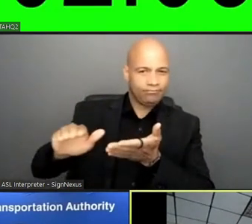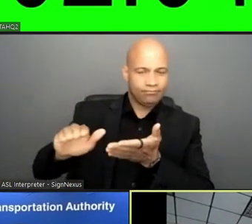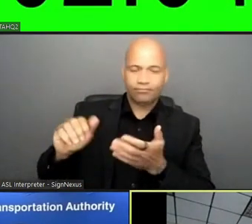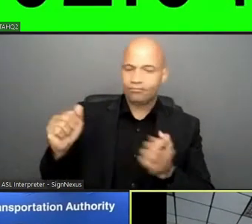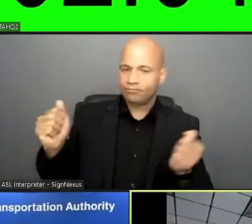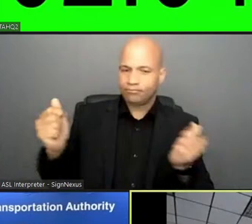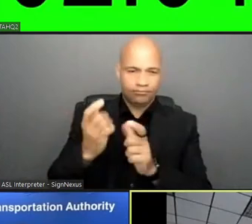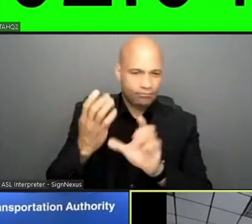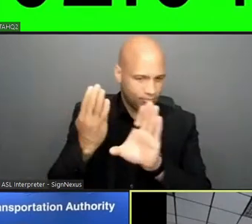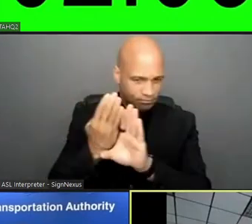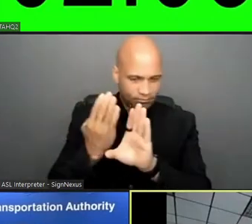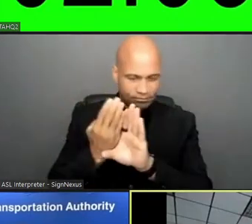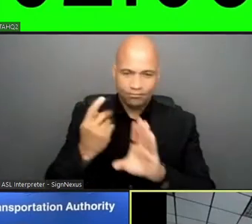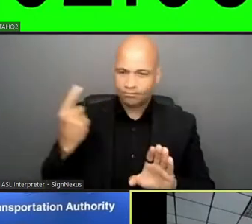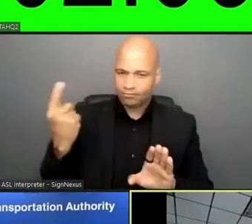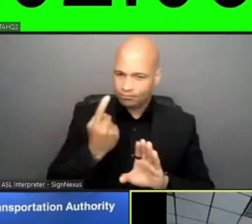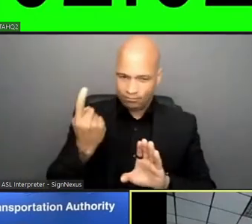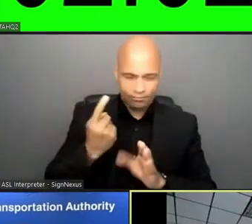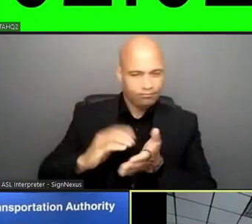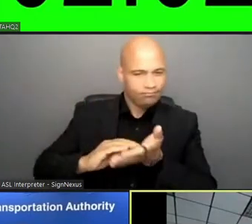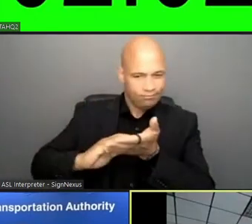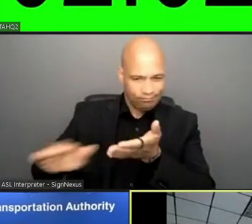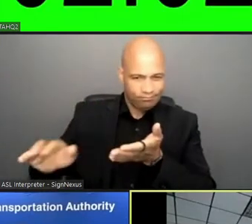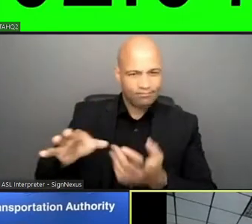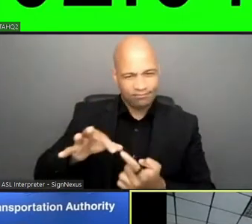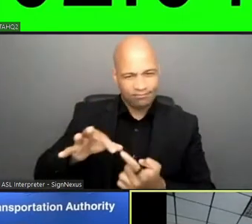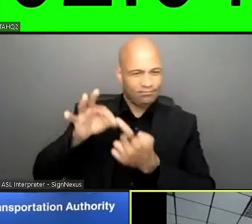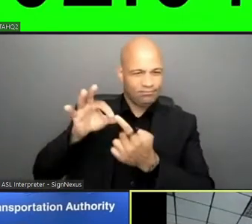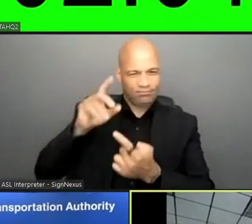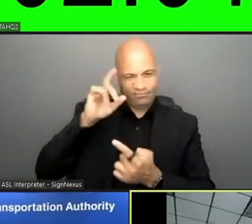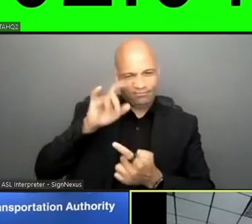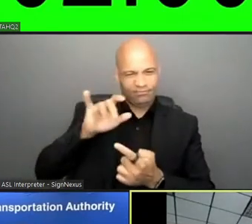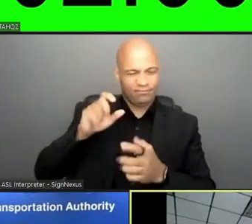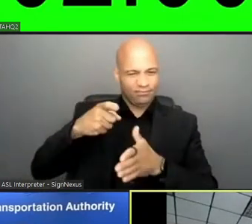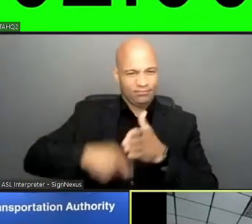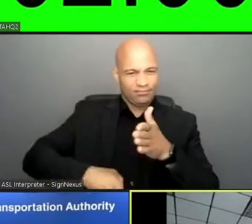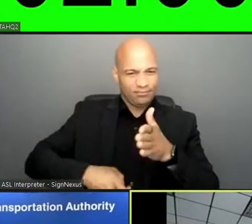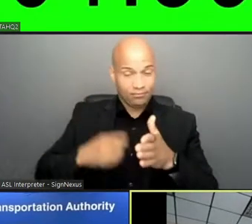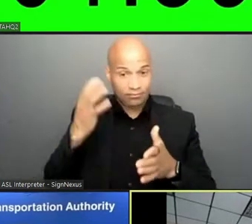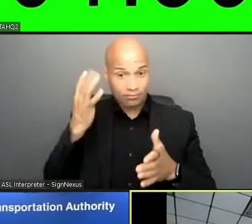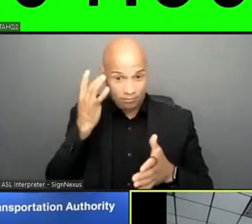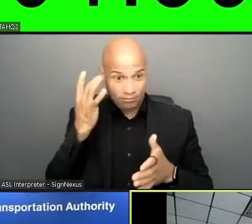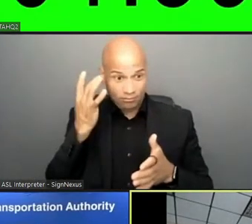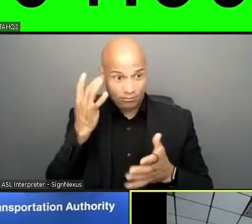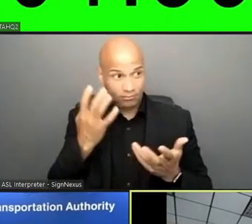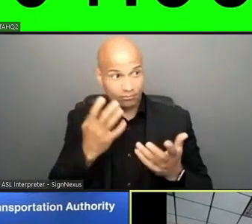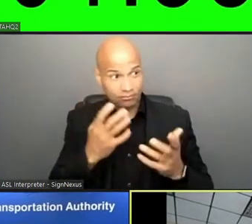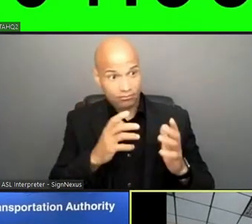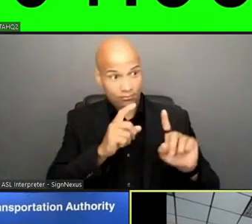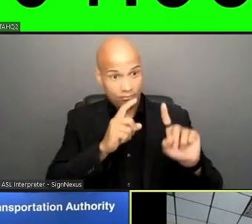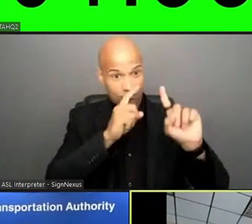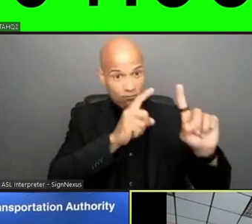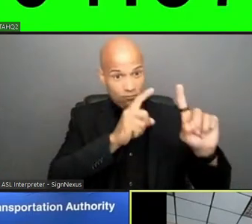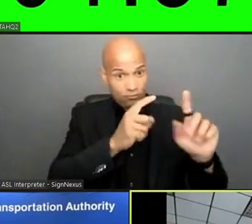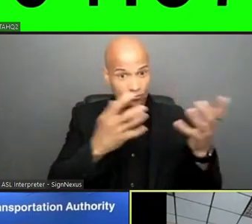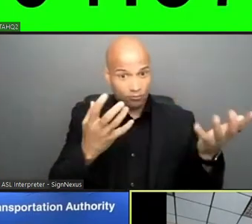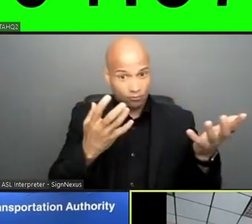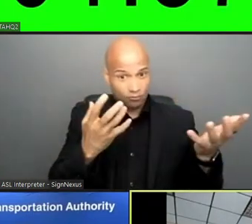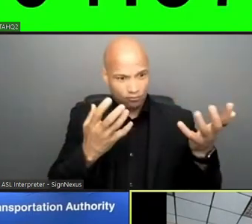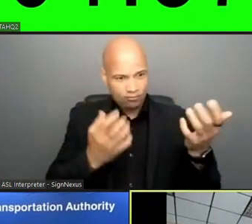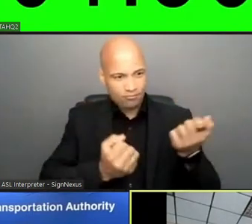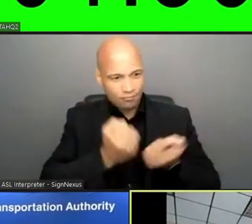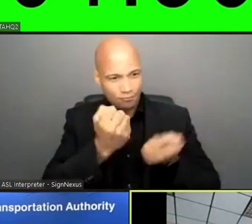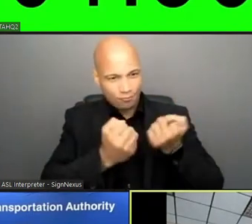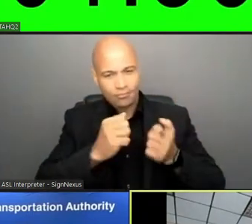times should be exempt from congestion pricing buses do precisely what the law intends to do they take cars off city